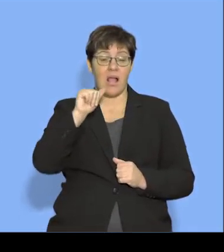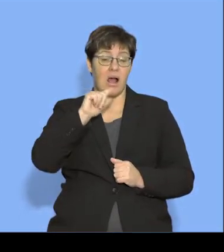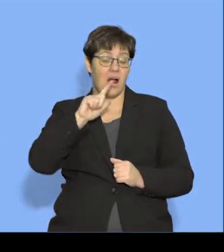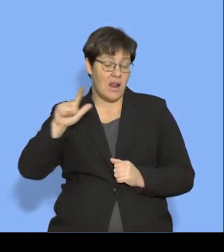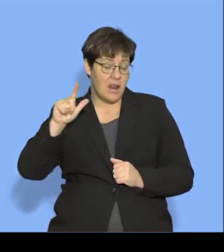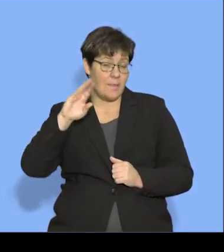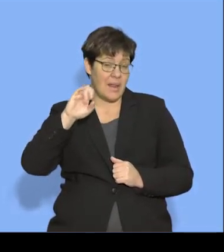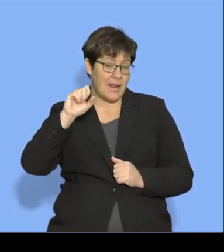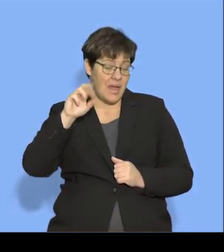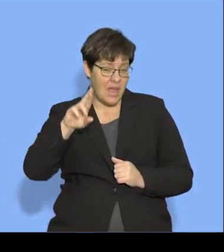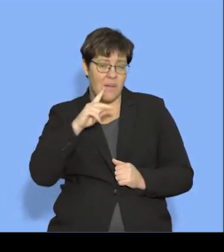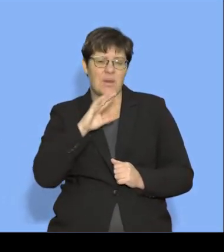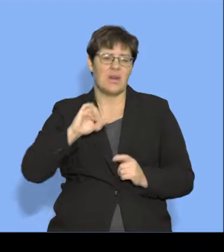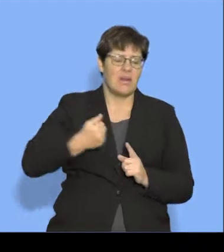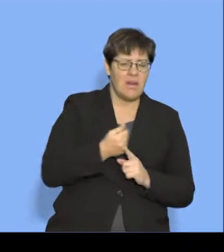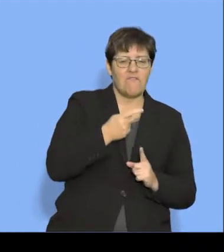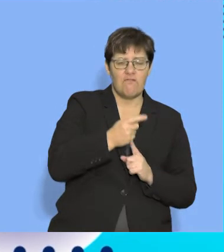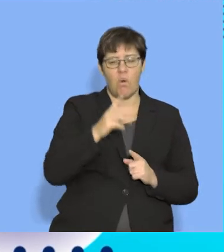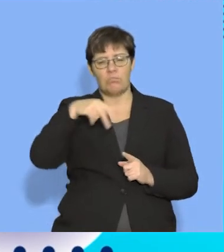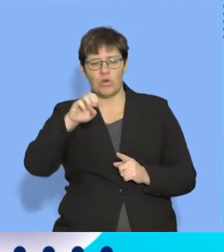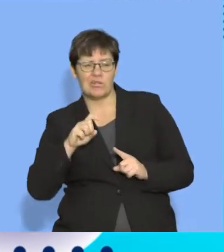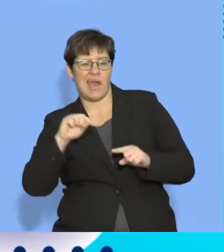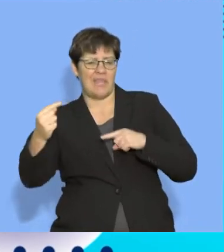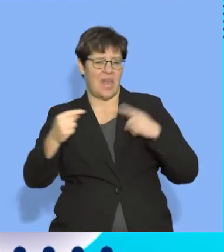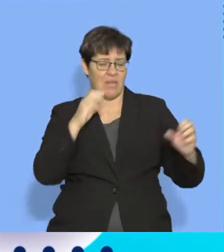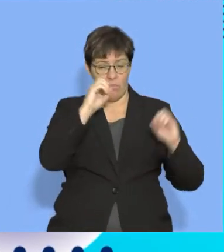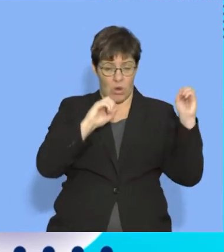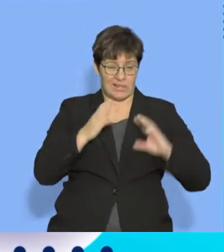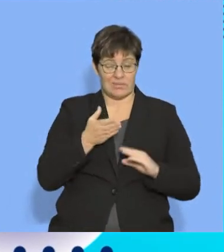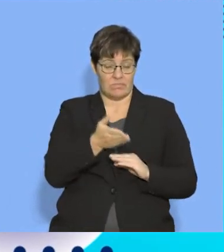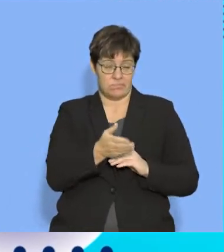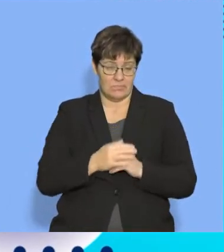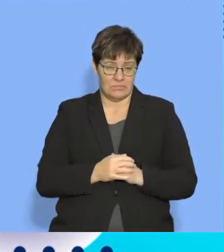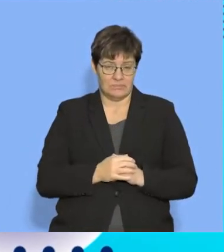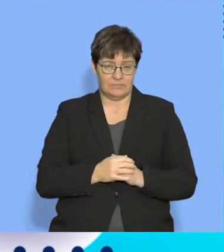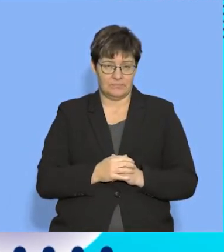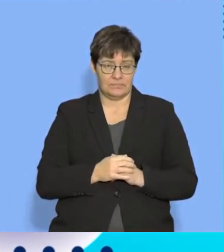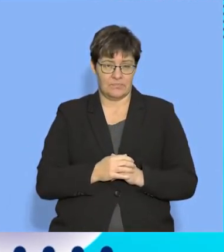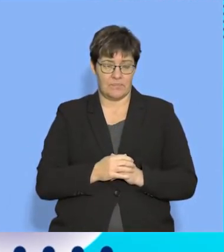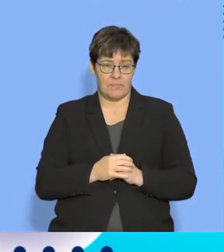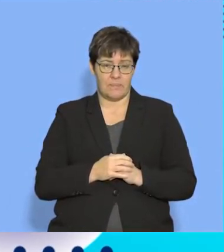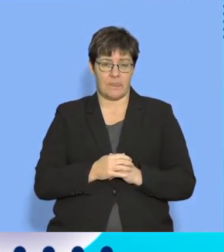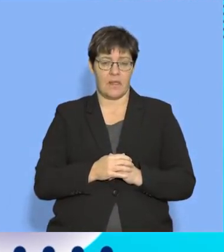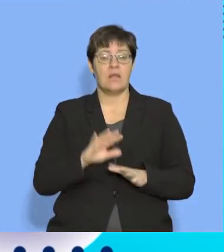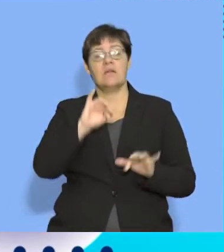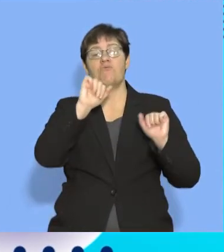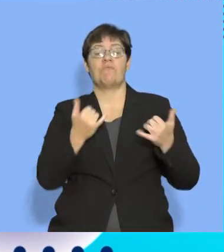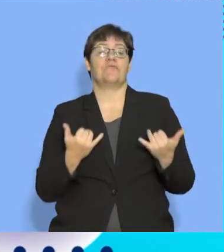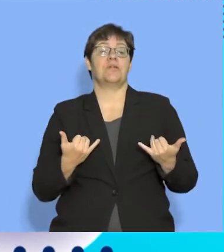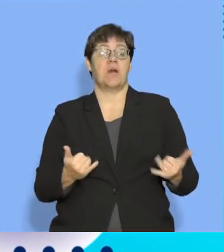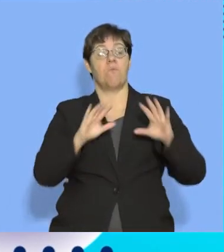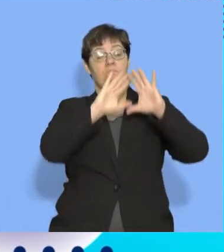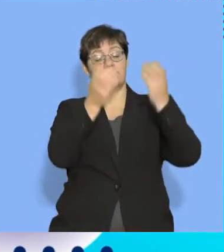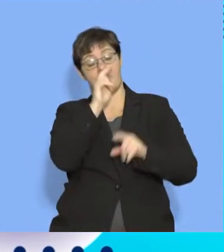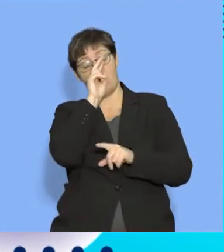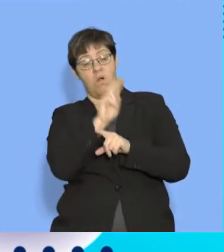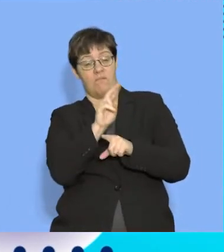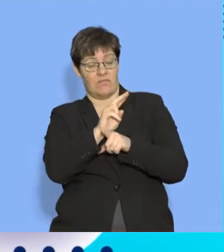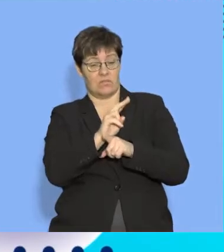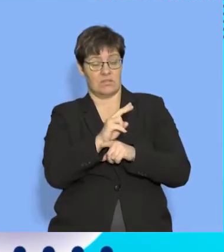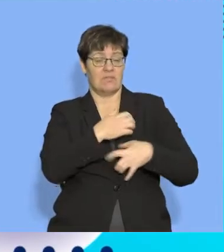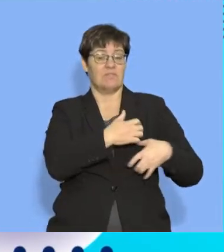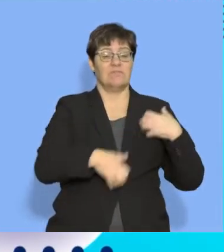the digestion of proteins and other complex molecules. So guys, that's a wrap for the overview